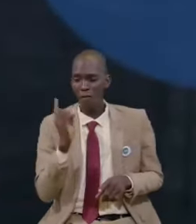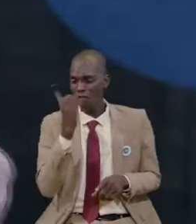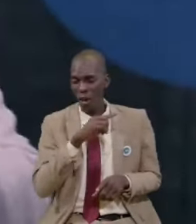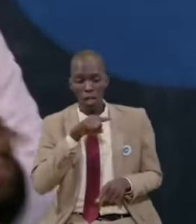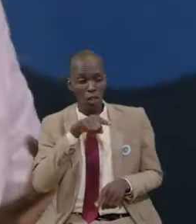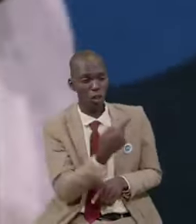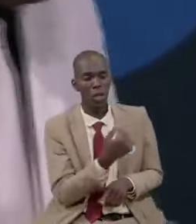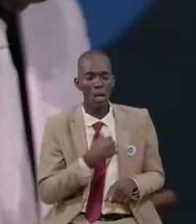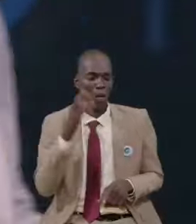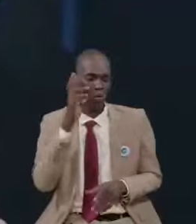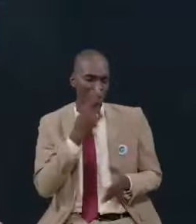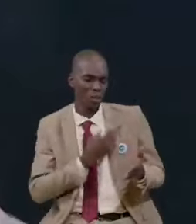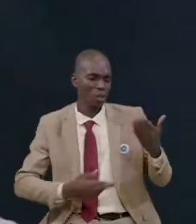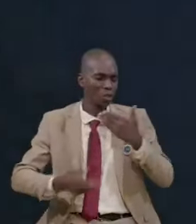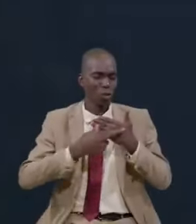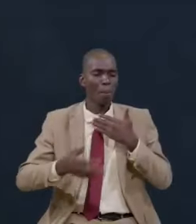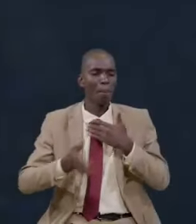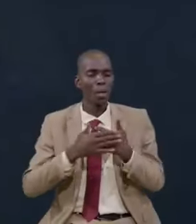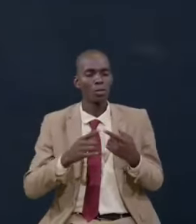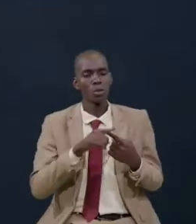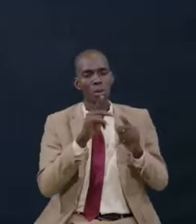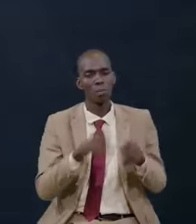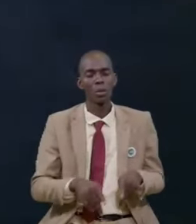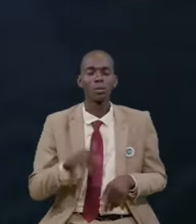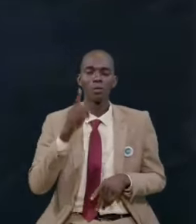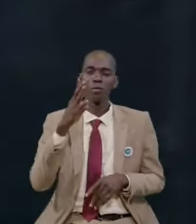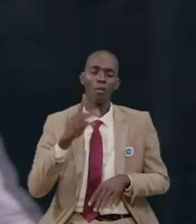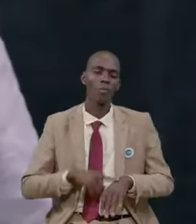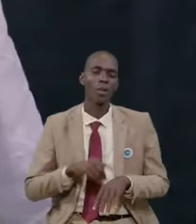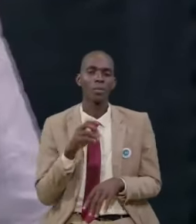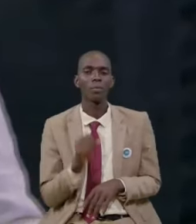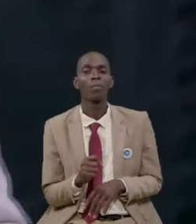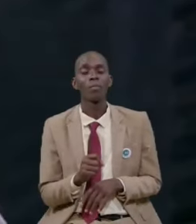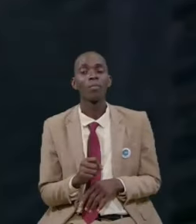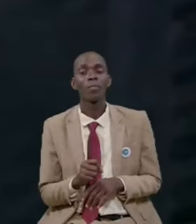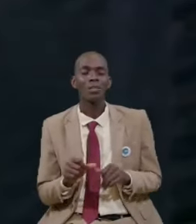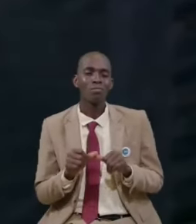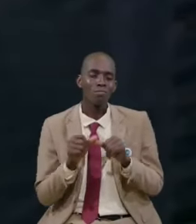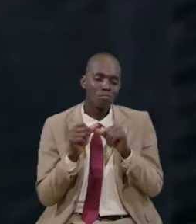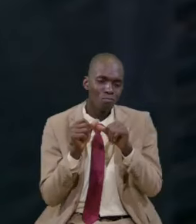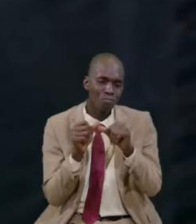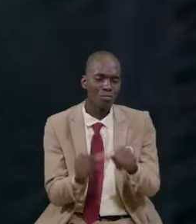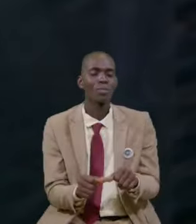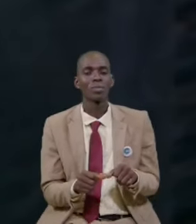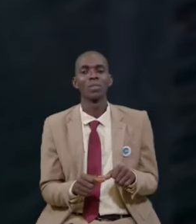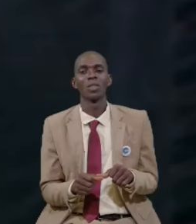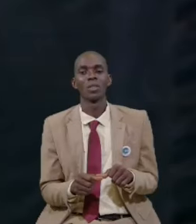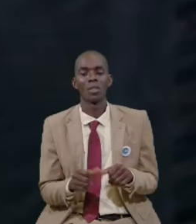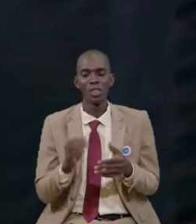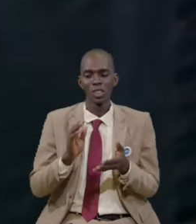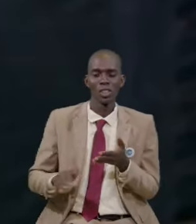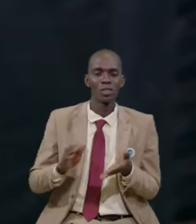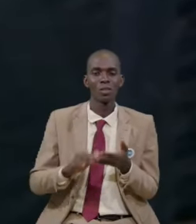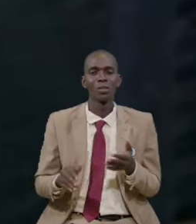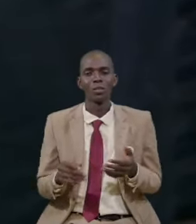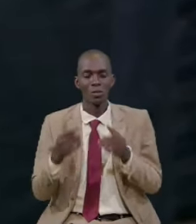excuses against restitution. If I do it, they will now think I had not been a